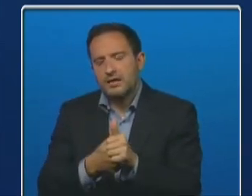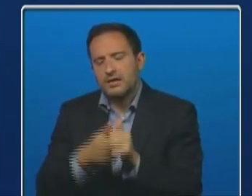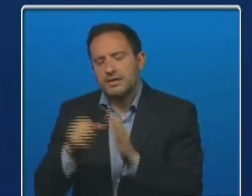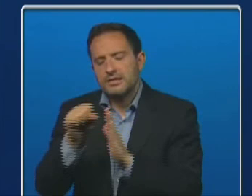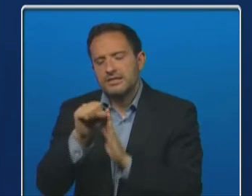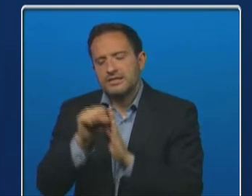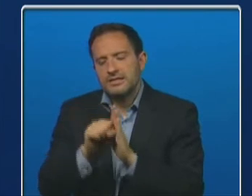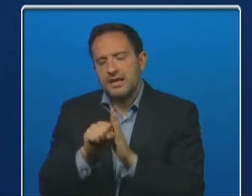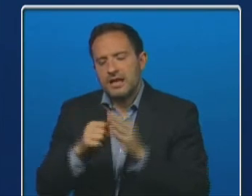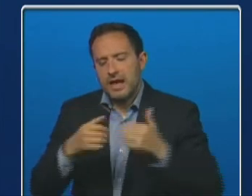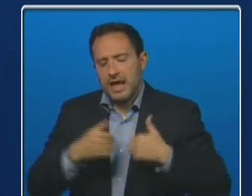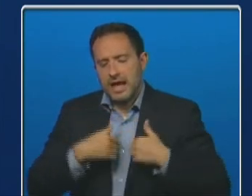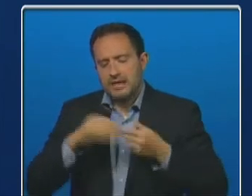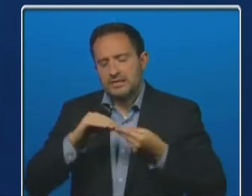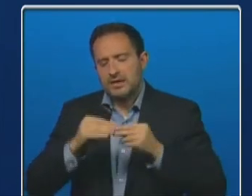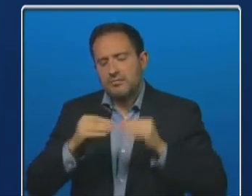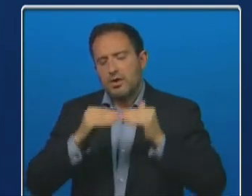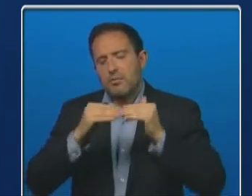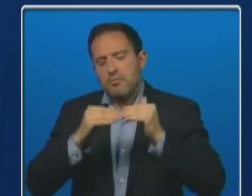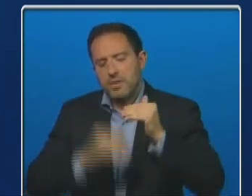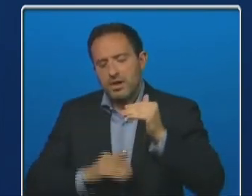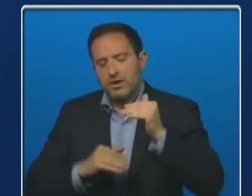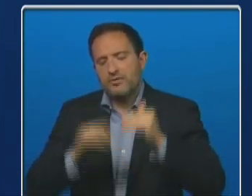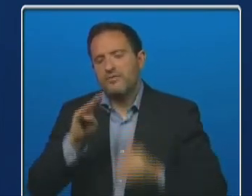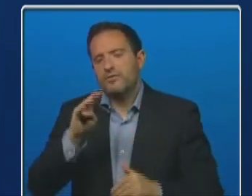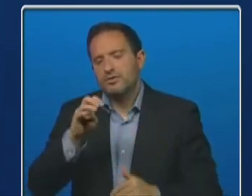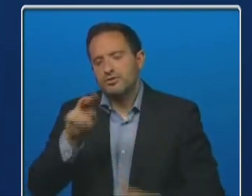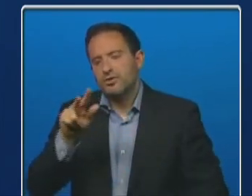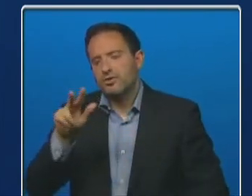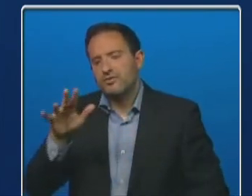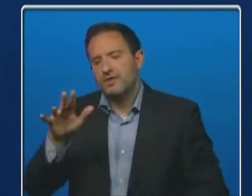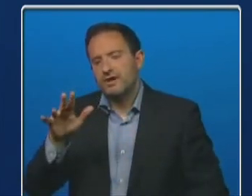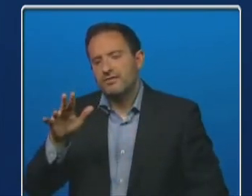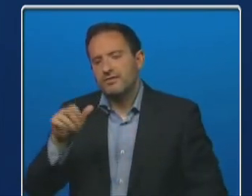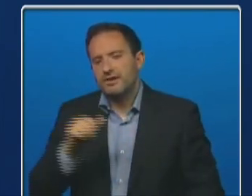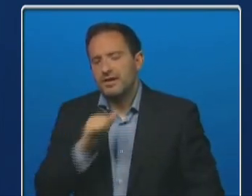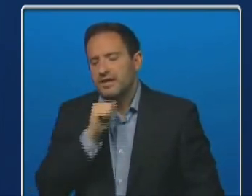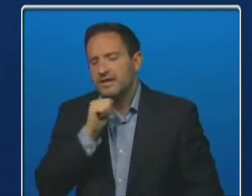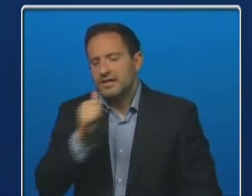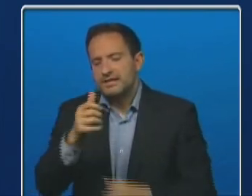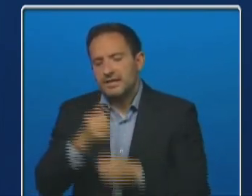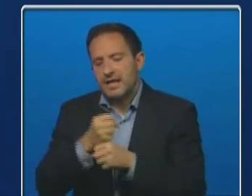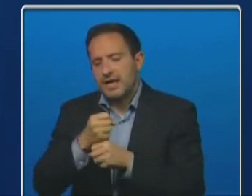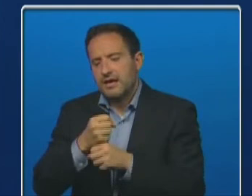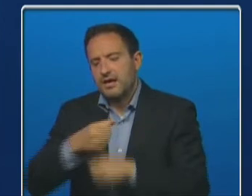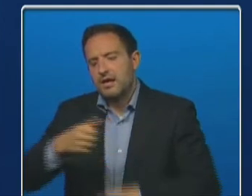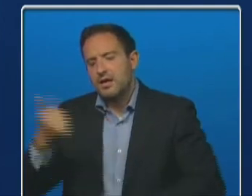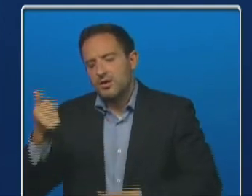state that had a number below that 435 did not get another seat.